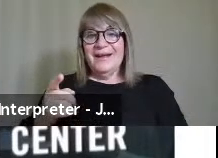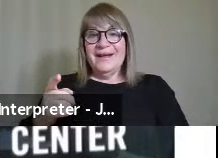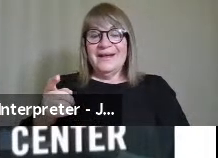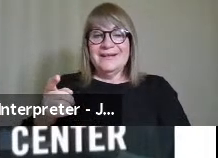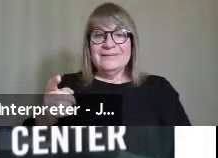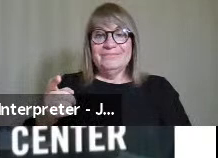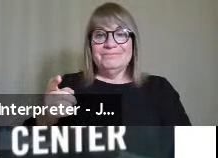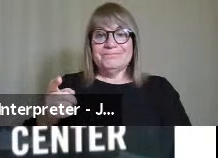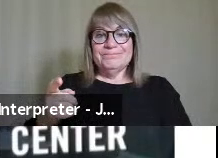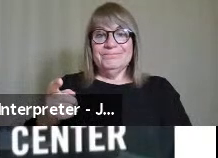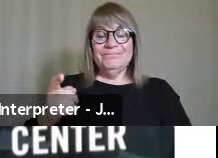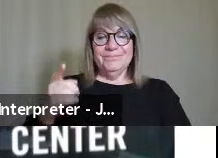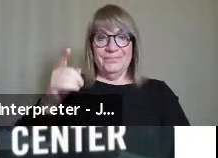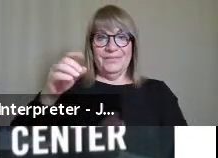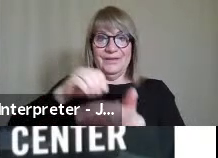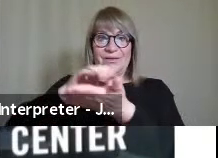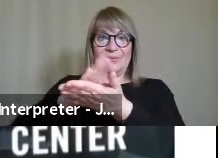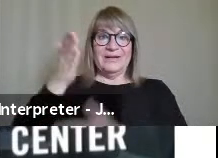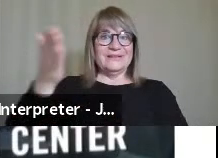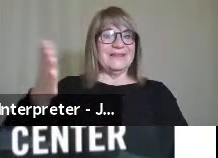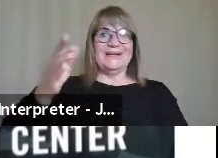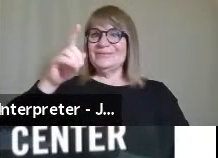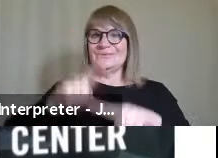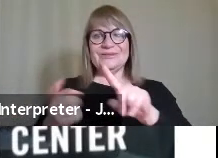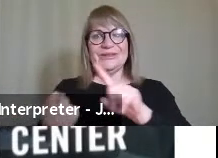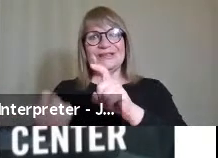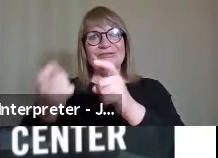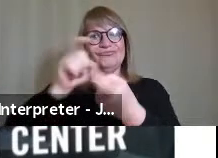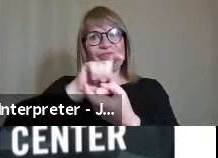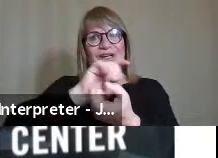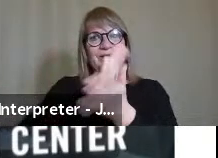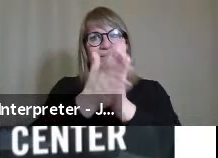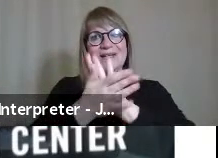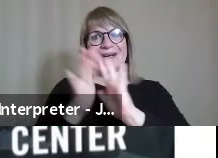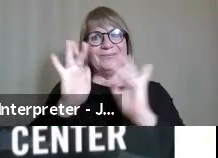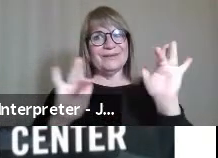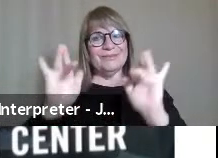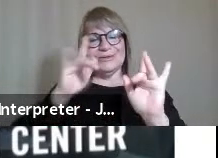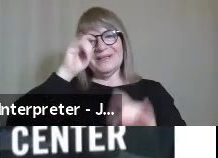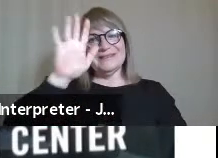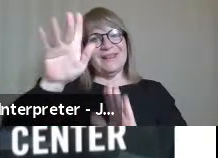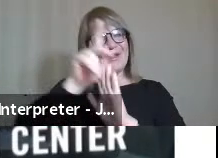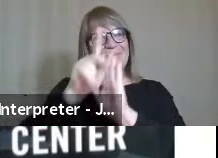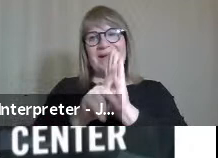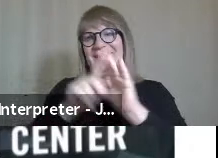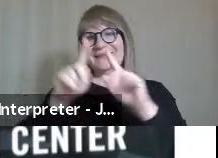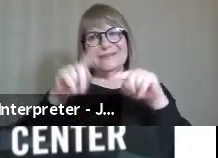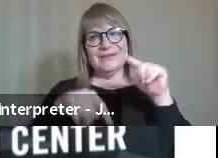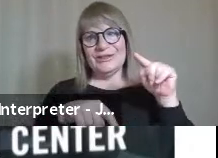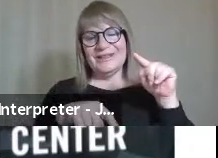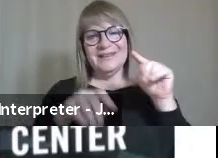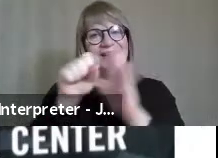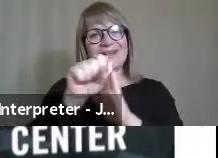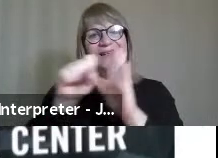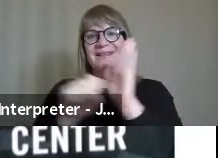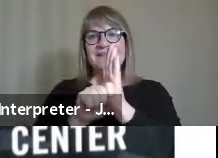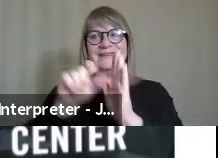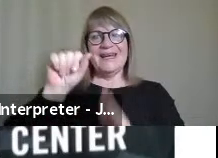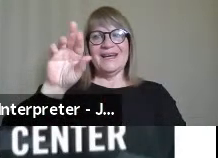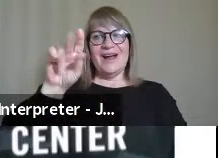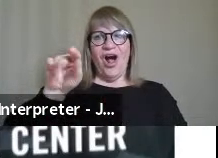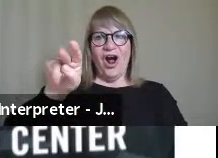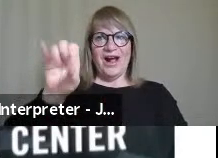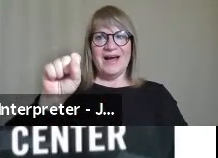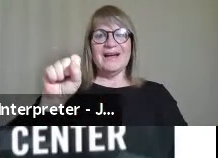iowa the records there could not be digitized because of the particular policies of the state archives of iowa they must be